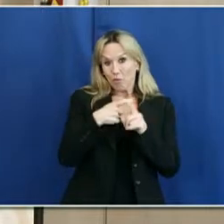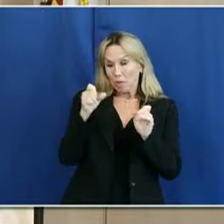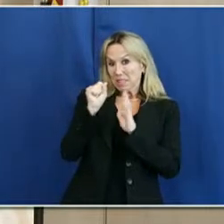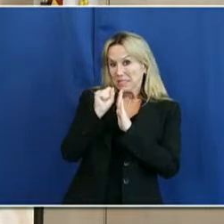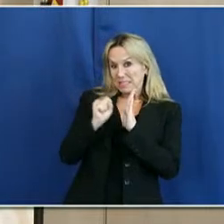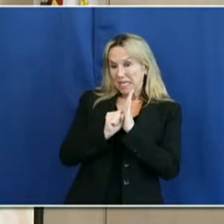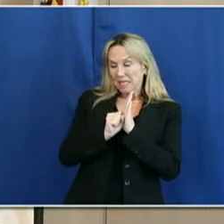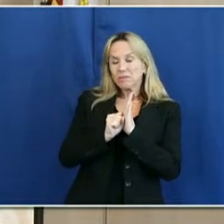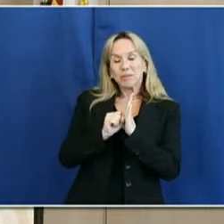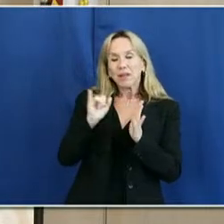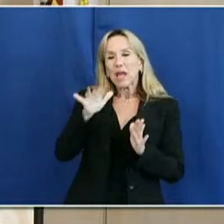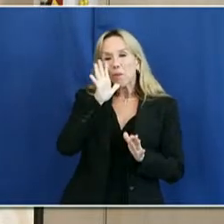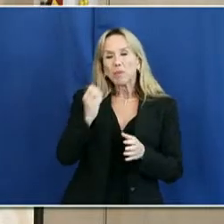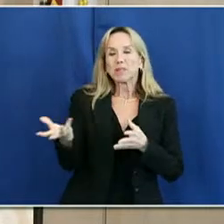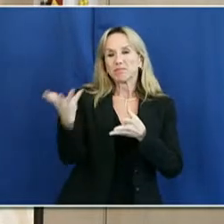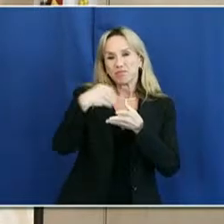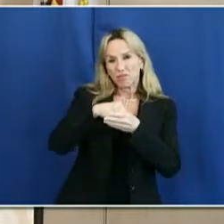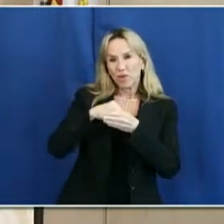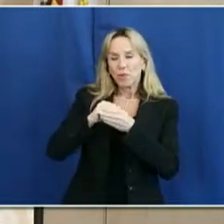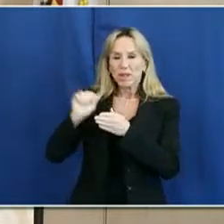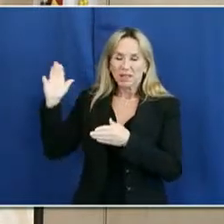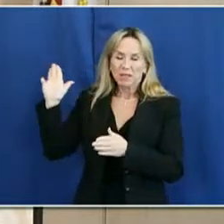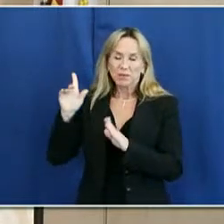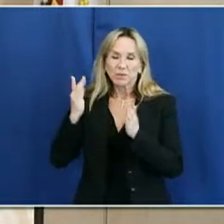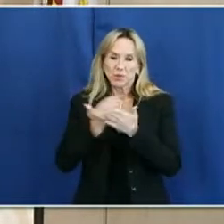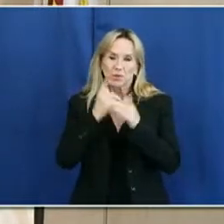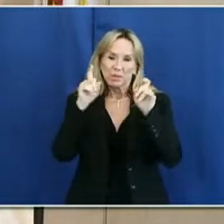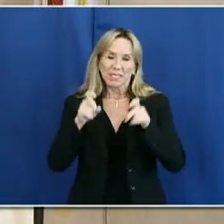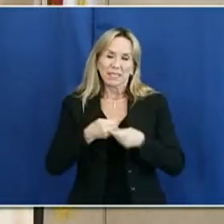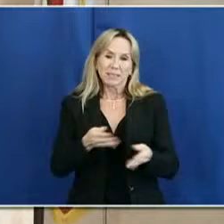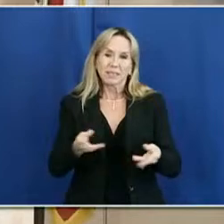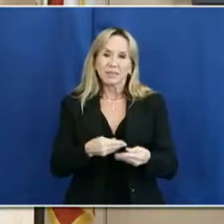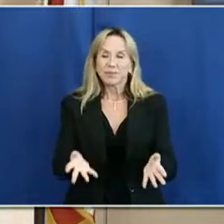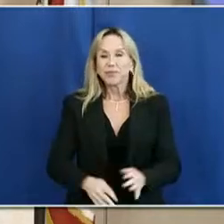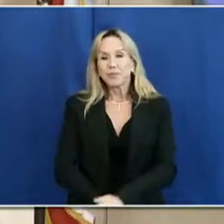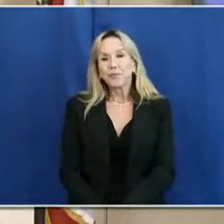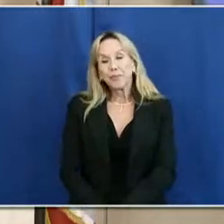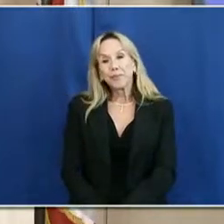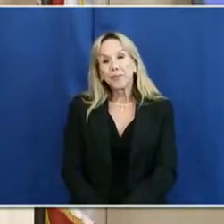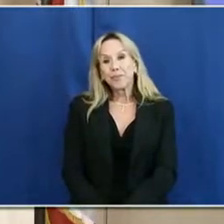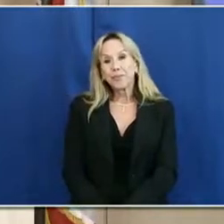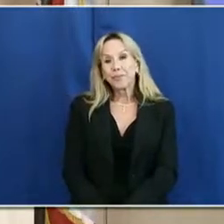that increased testing. Okay, thank you so much.